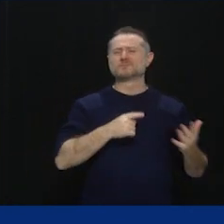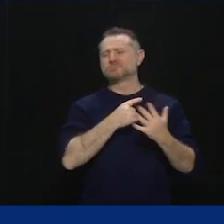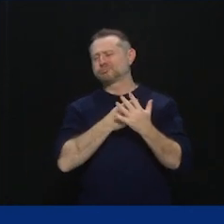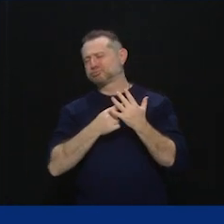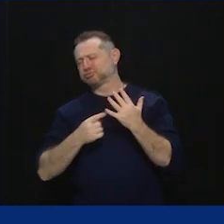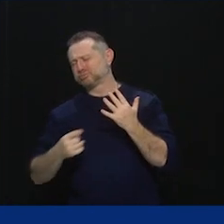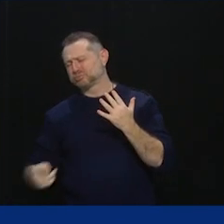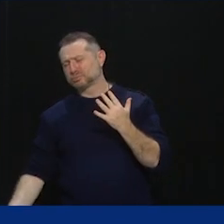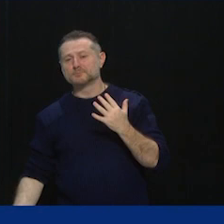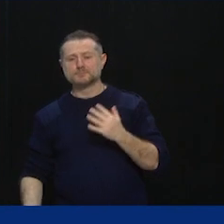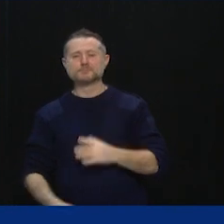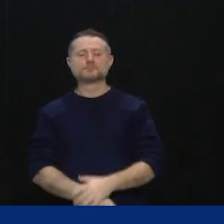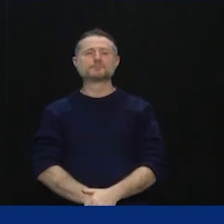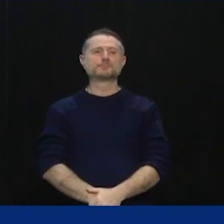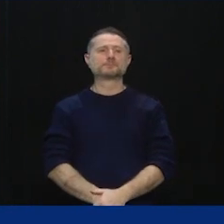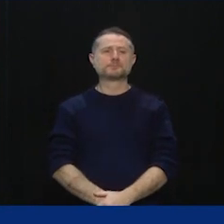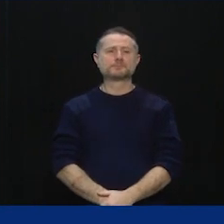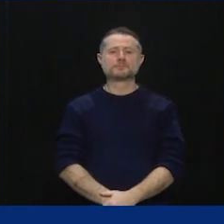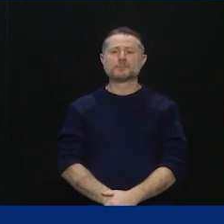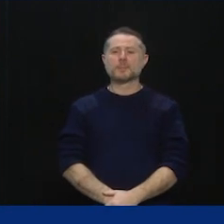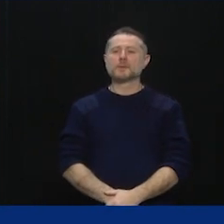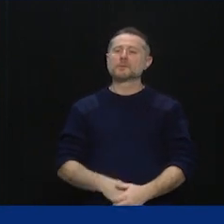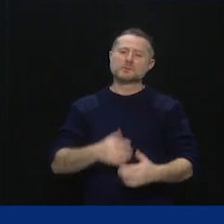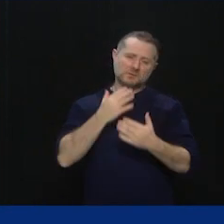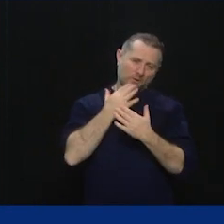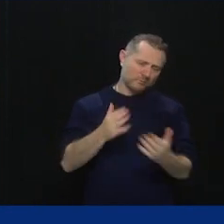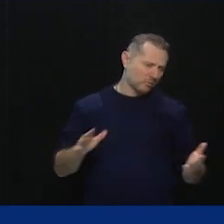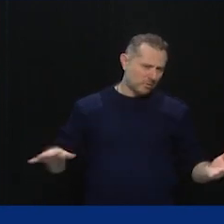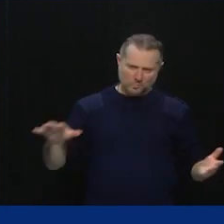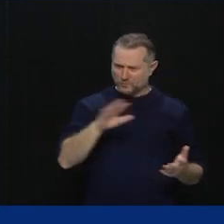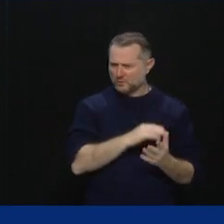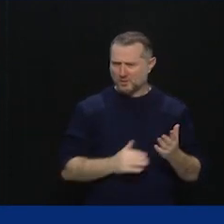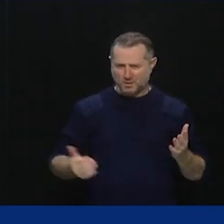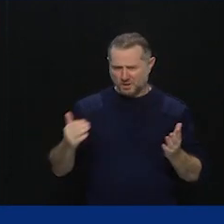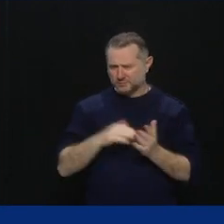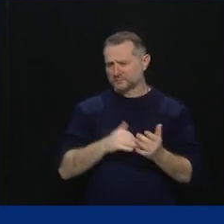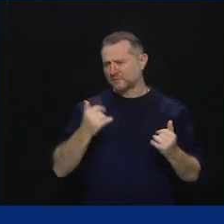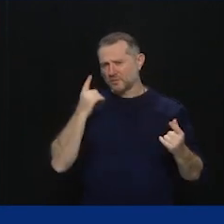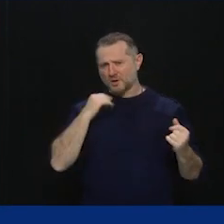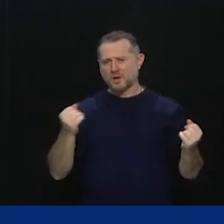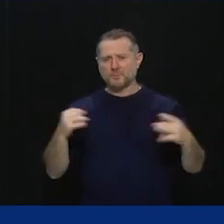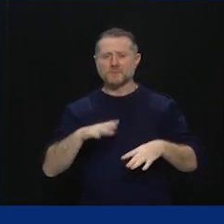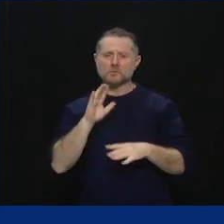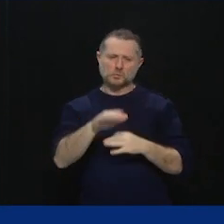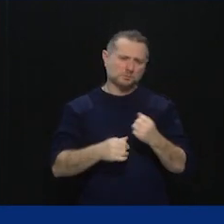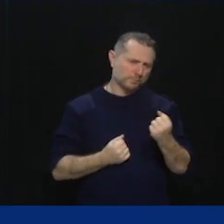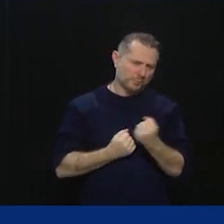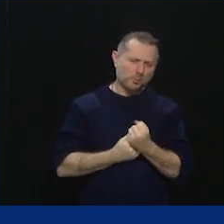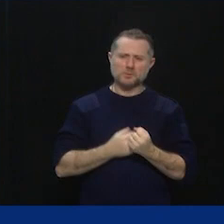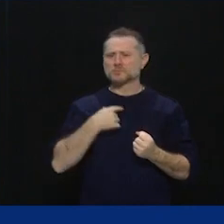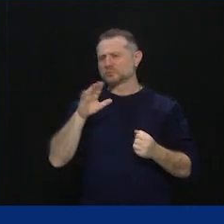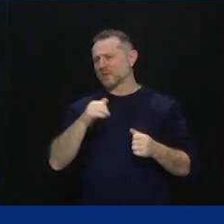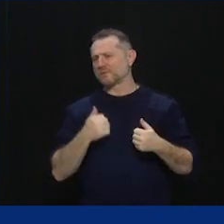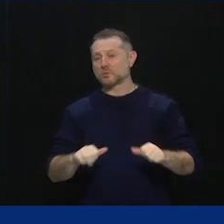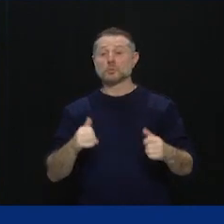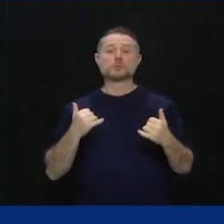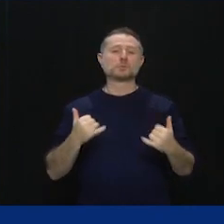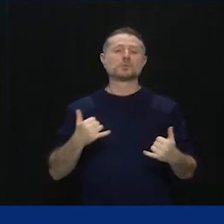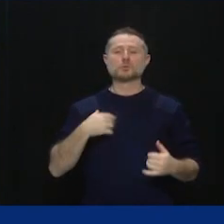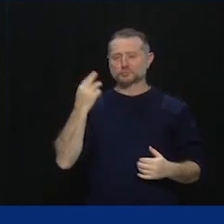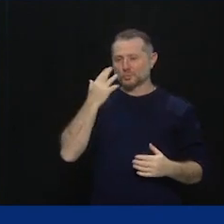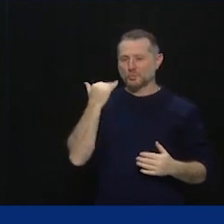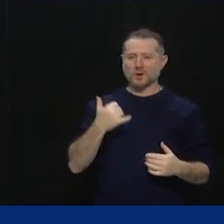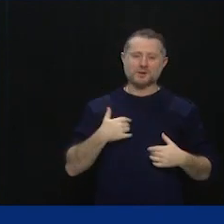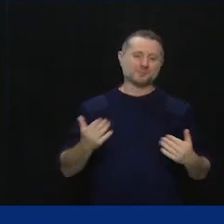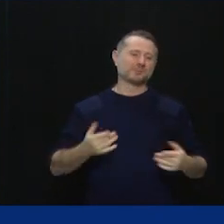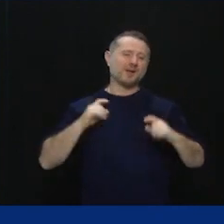Title, and Bizzuto. Thank you all again for coming today. Your support and your effort here today are the reason we are celebrating this